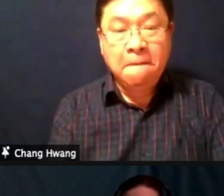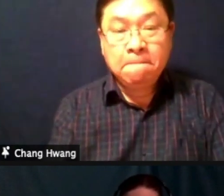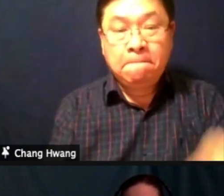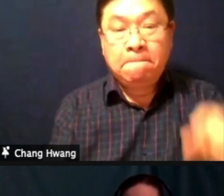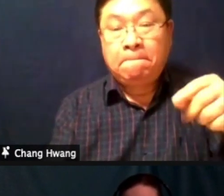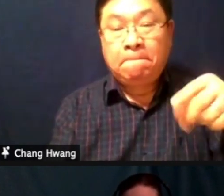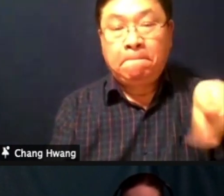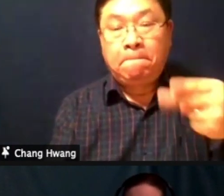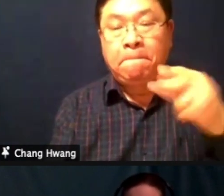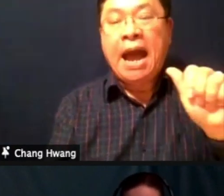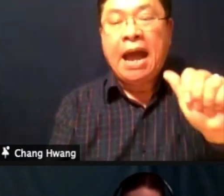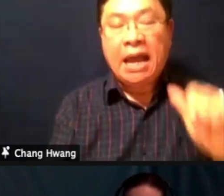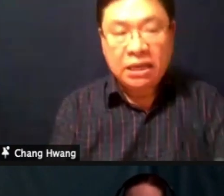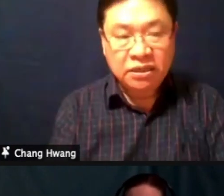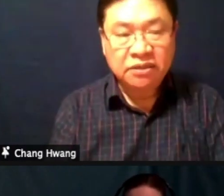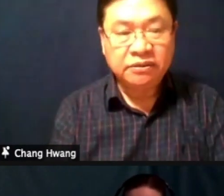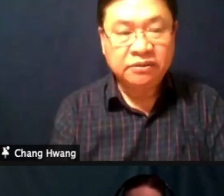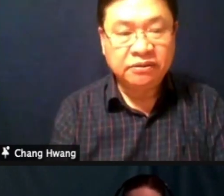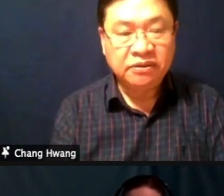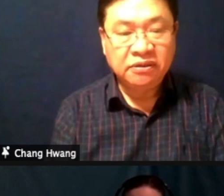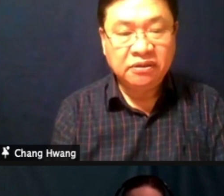this glossing method.